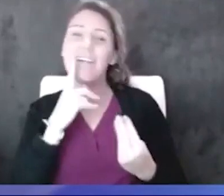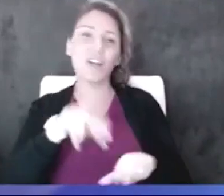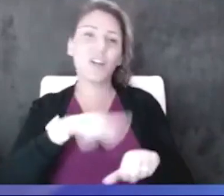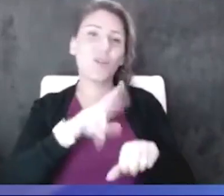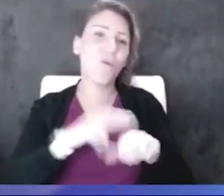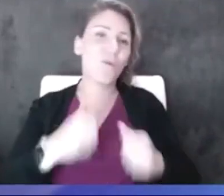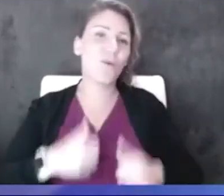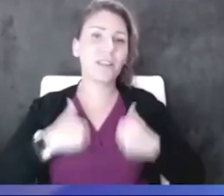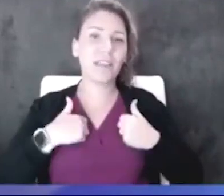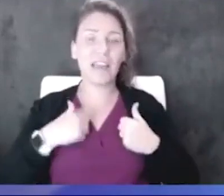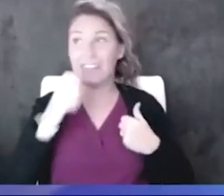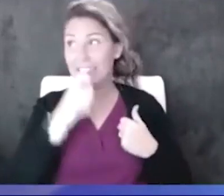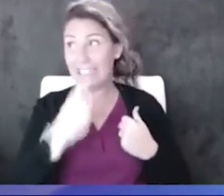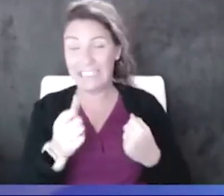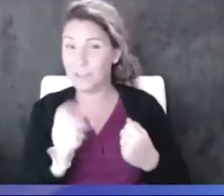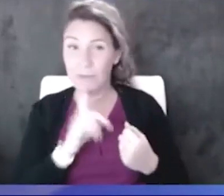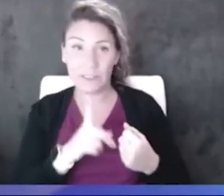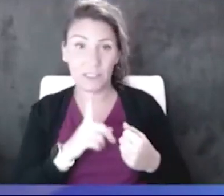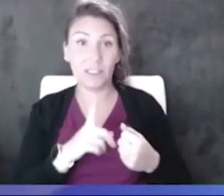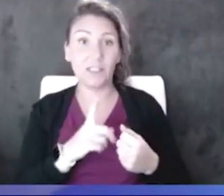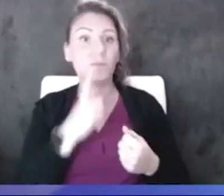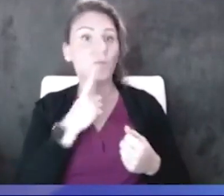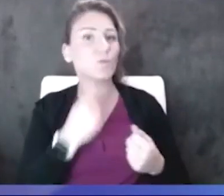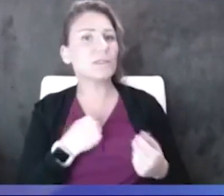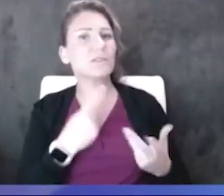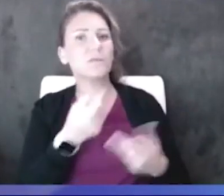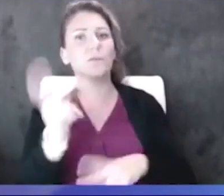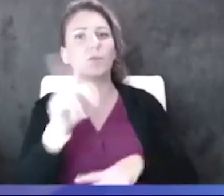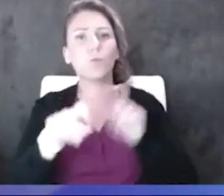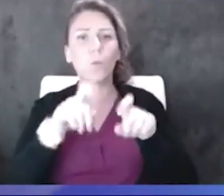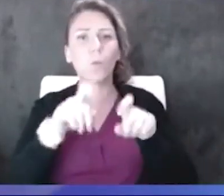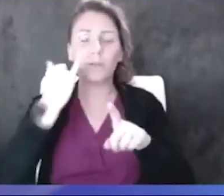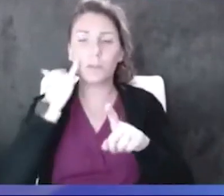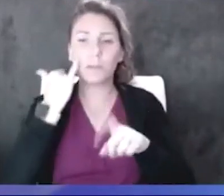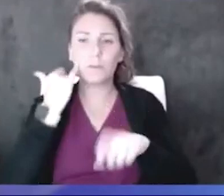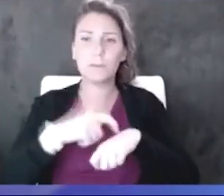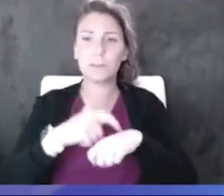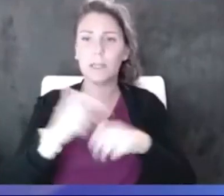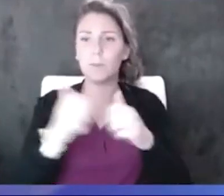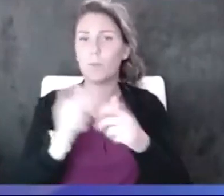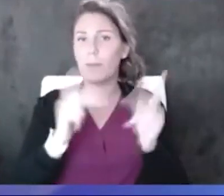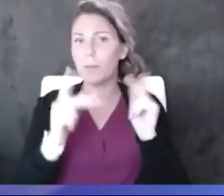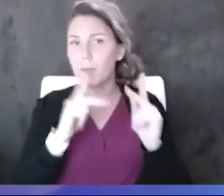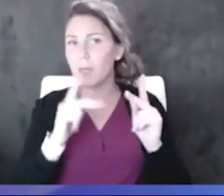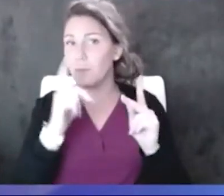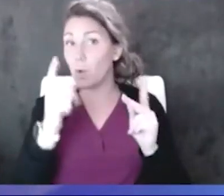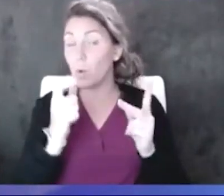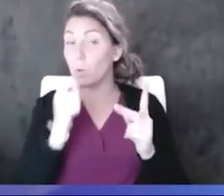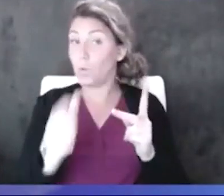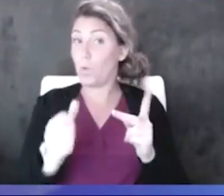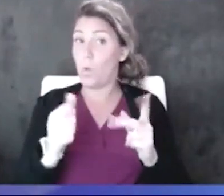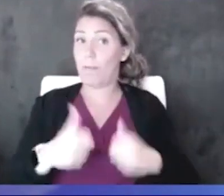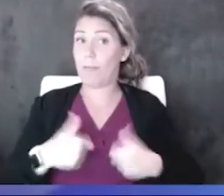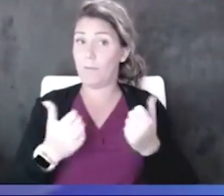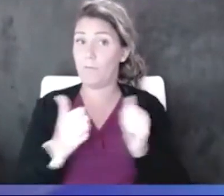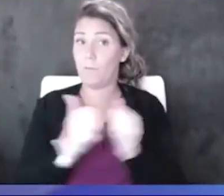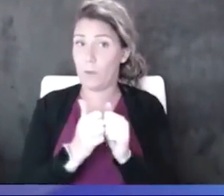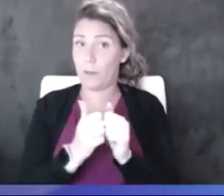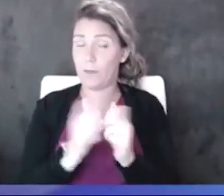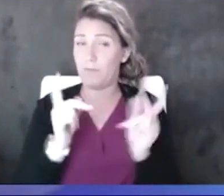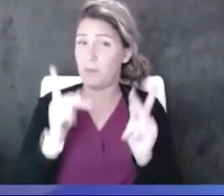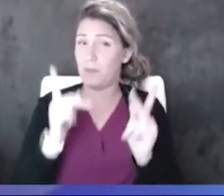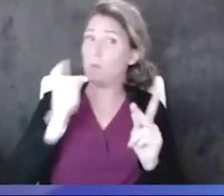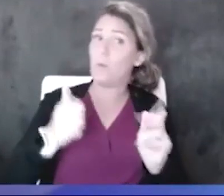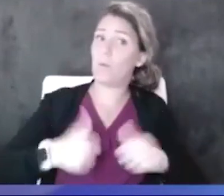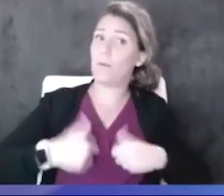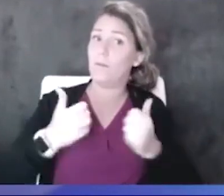So just tell us a couple questions. If we spend time with people that we don't live with, so if we're with people we don't live with and we want them inside